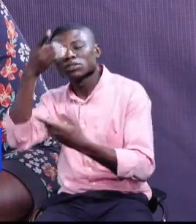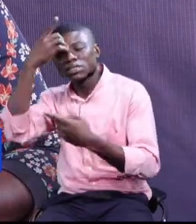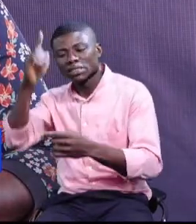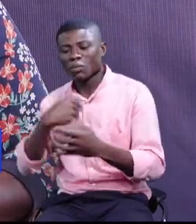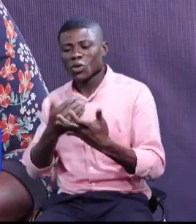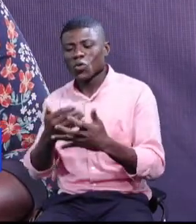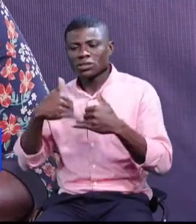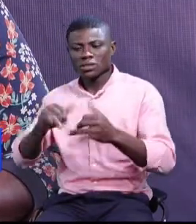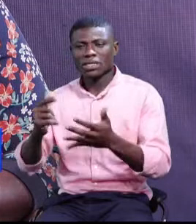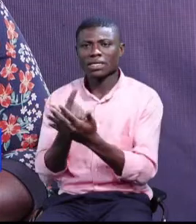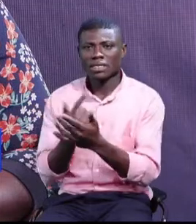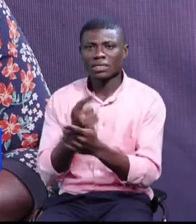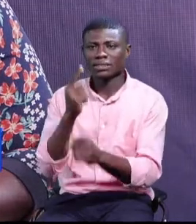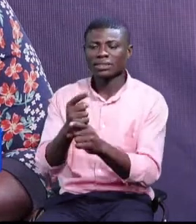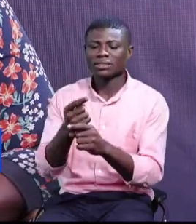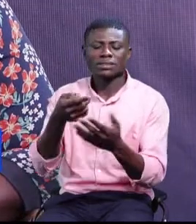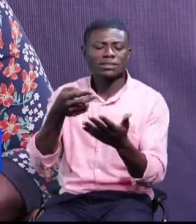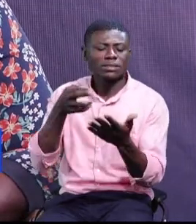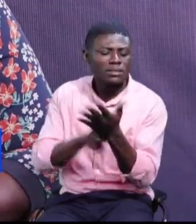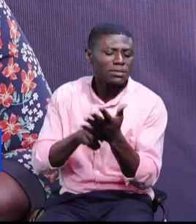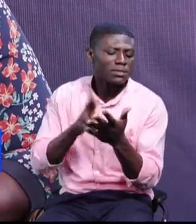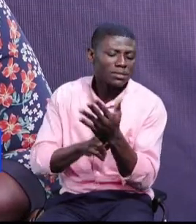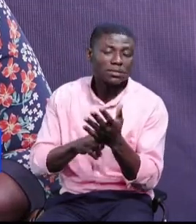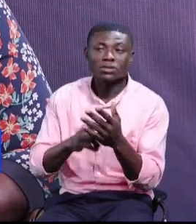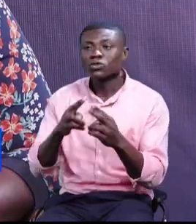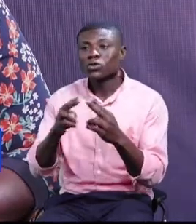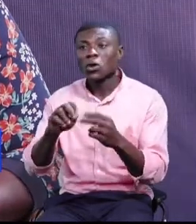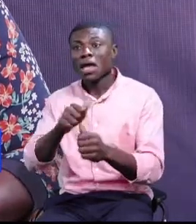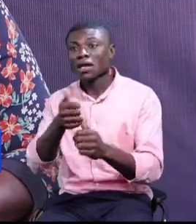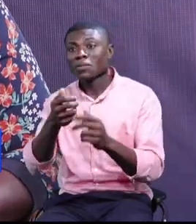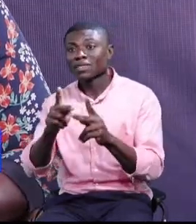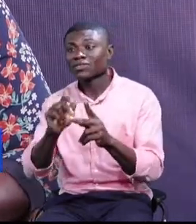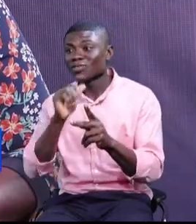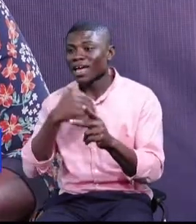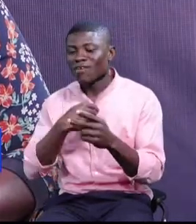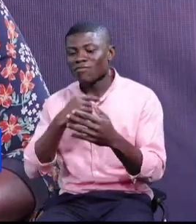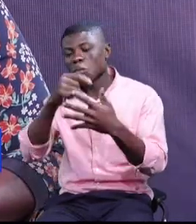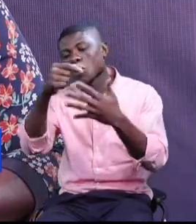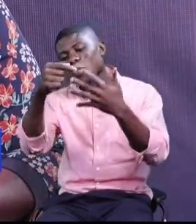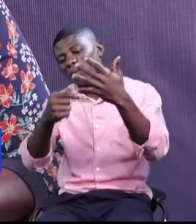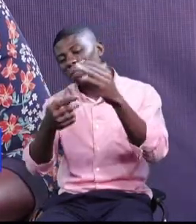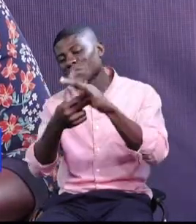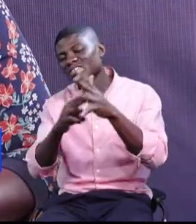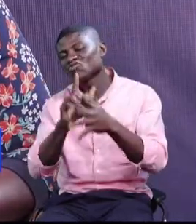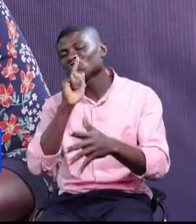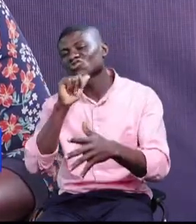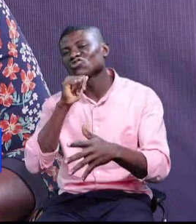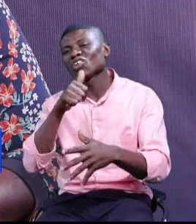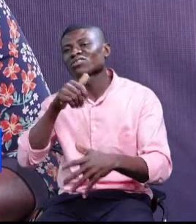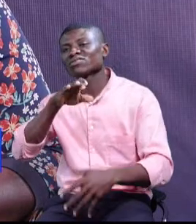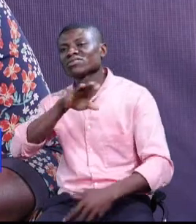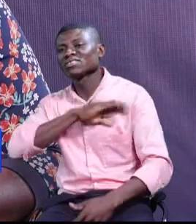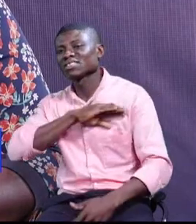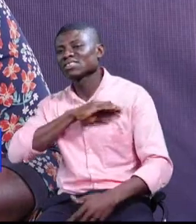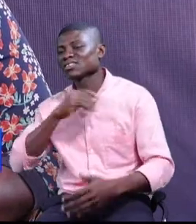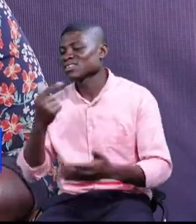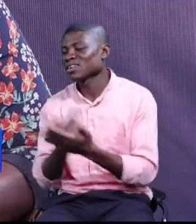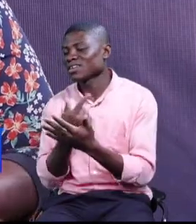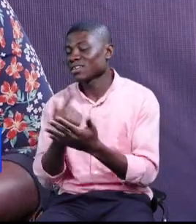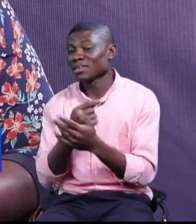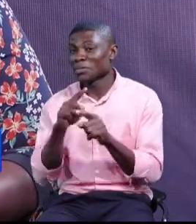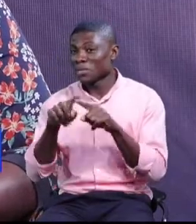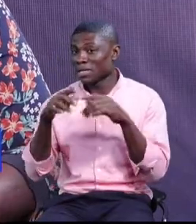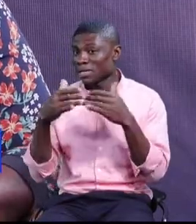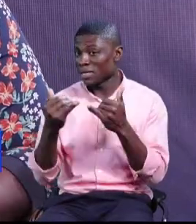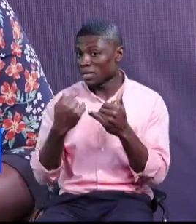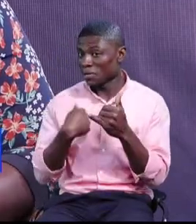that by registration. So anybody who does not have that is not a citizen of Ghana. So, I mean,